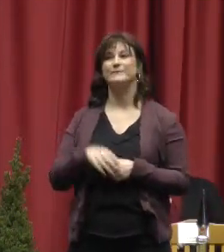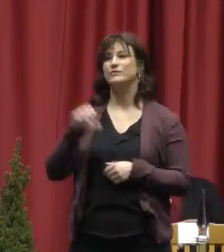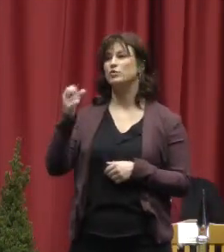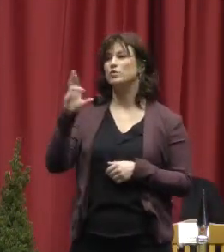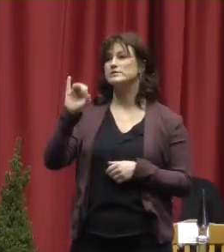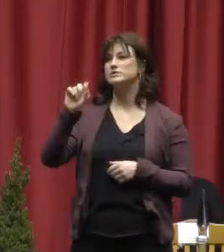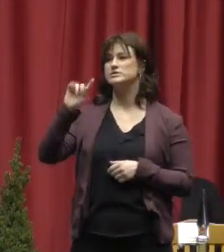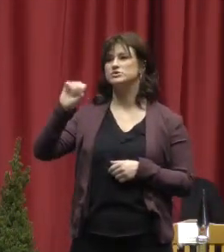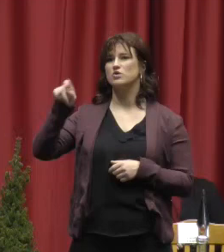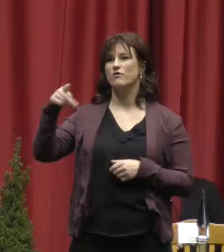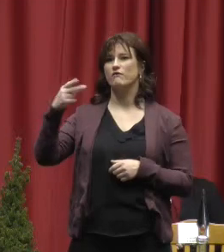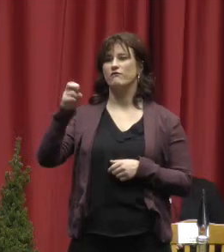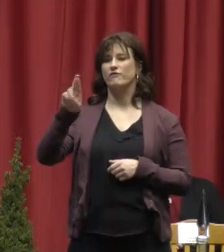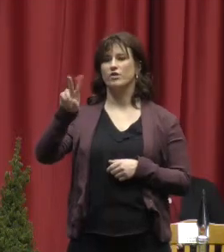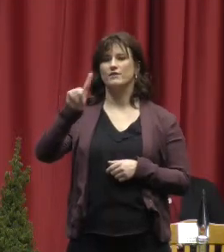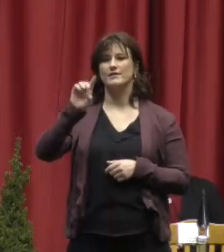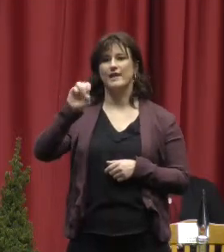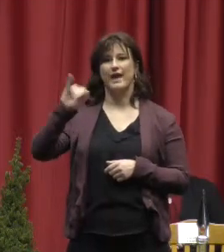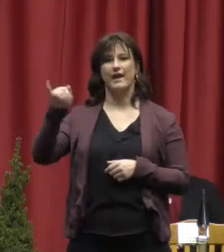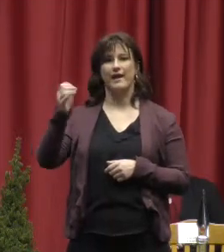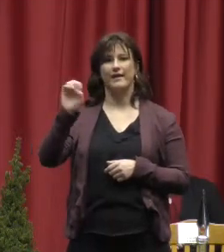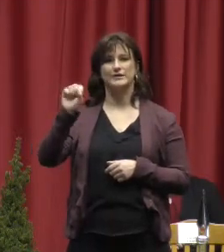Christopher De Jesus.